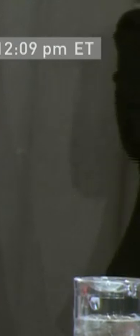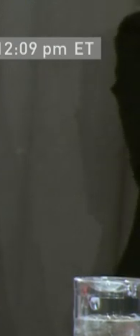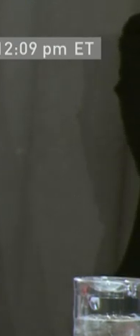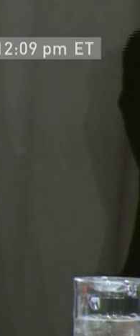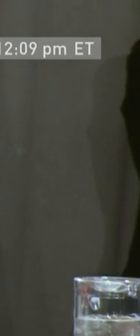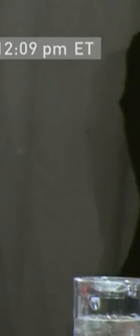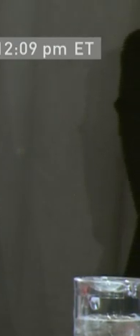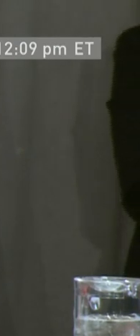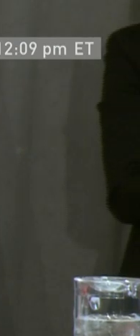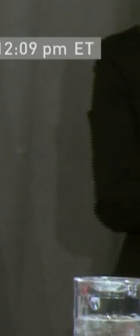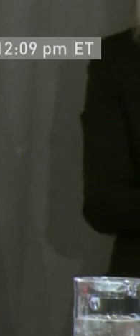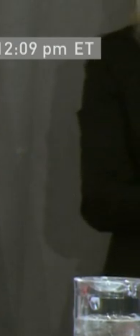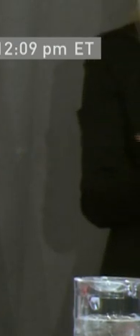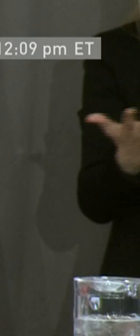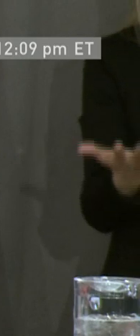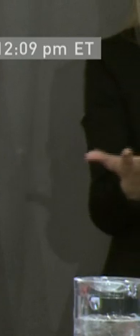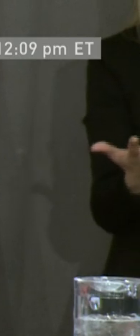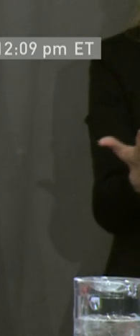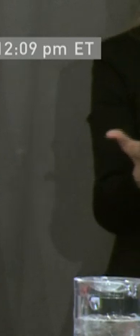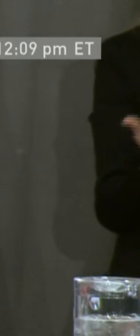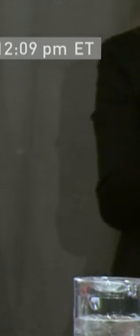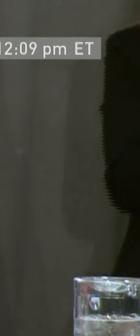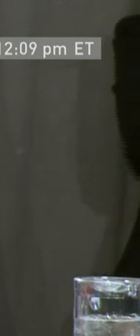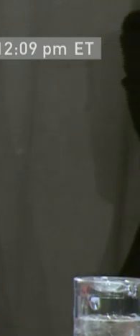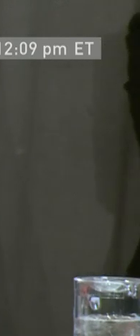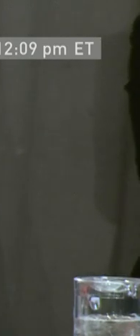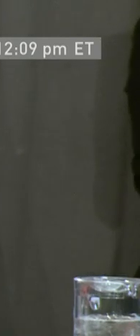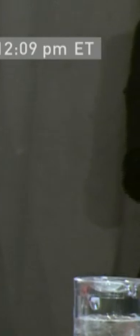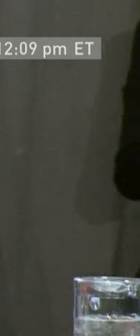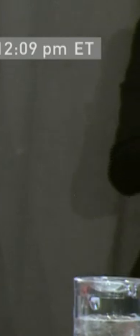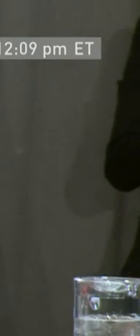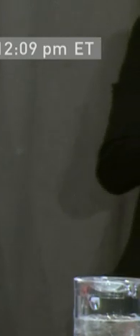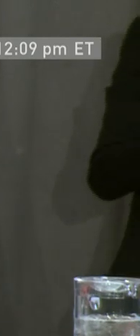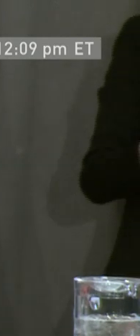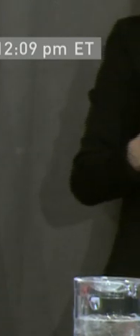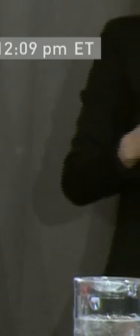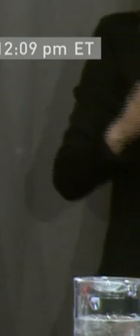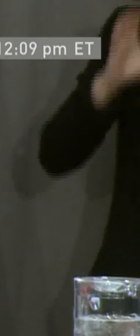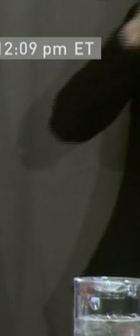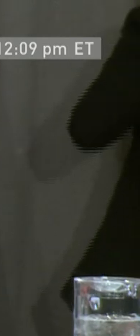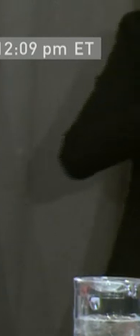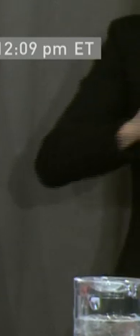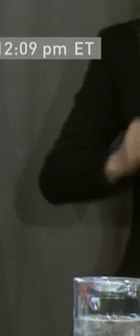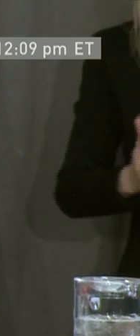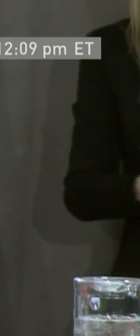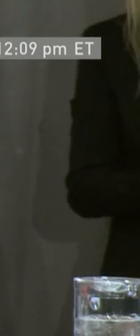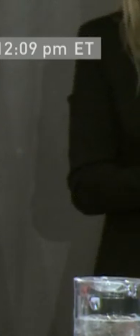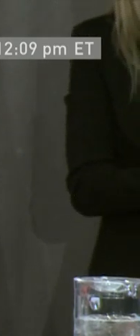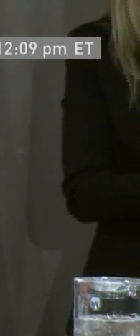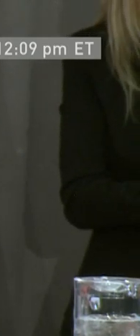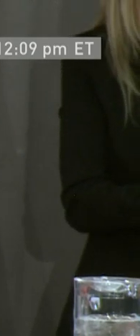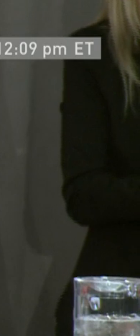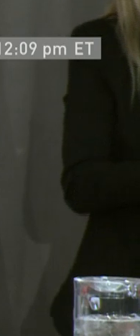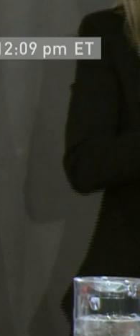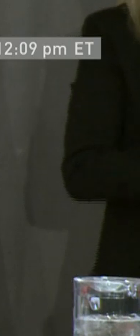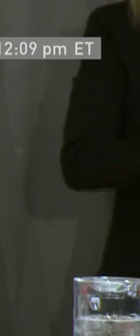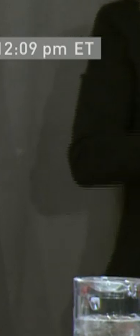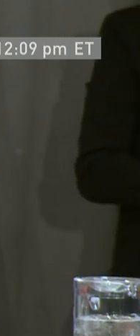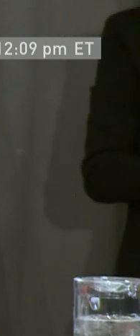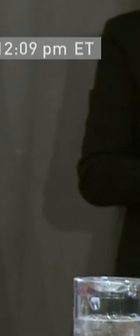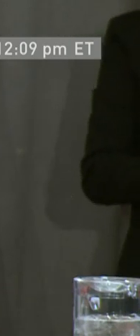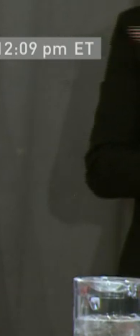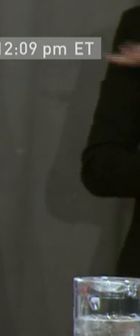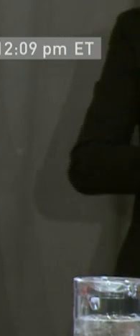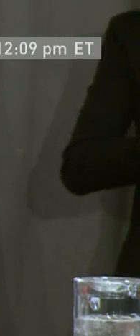is helping to ease tensions out there. And as I said, this is all aimed at keeping credit channels open so that, you know, we